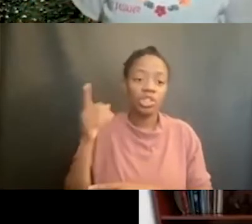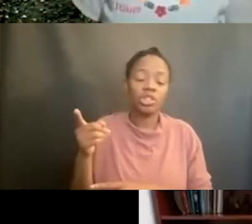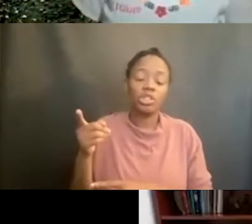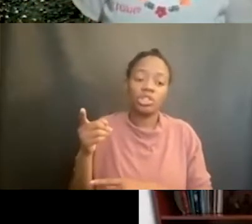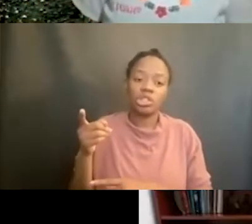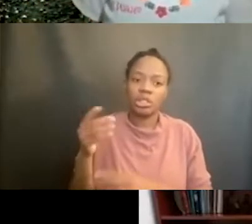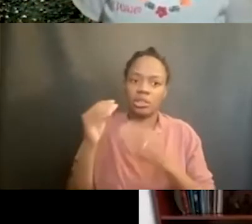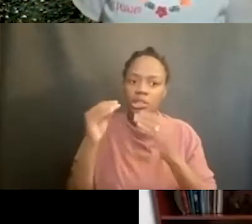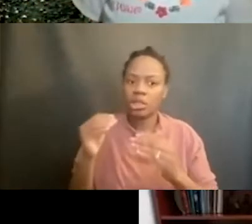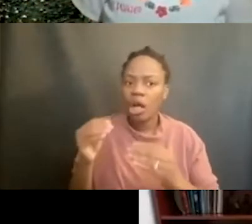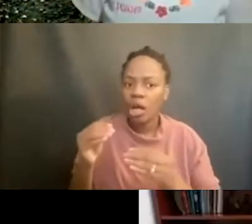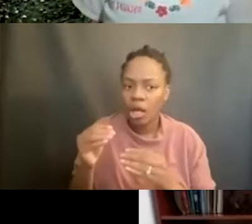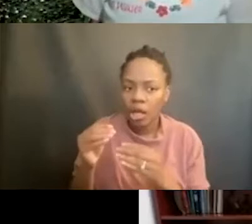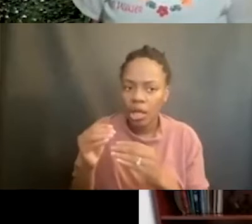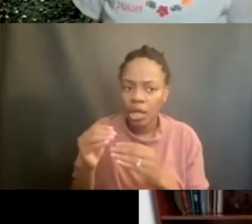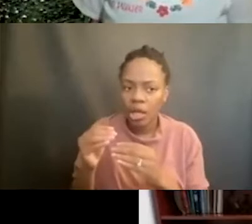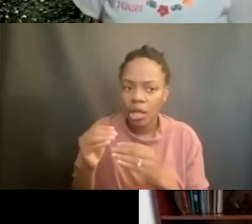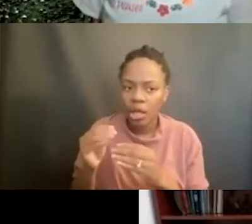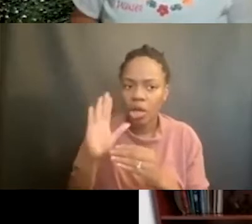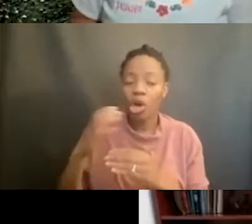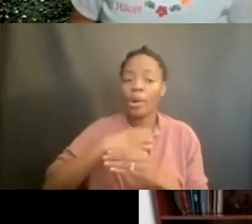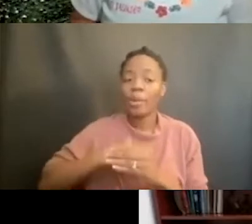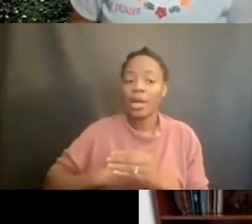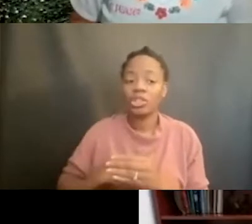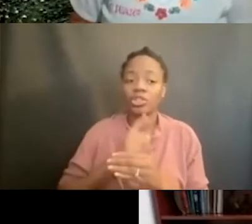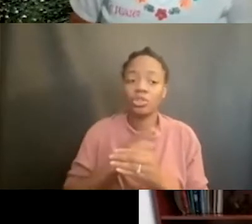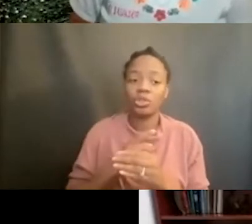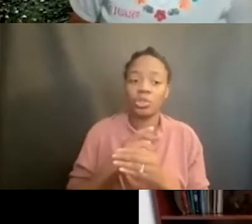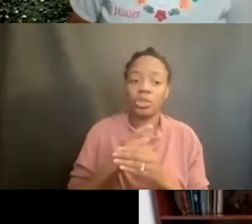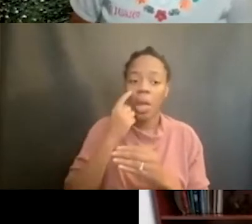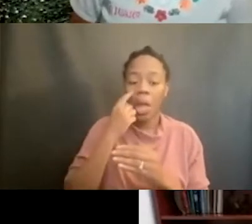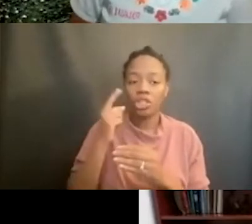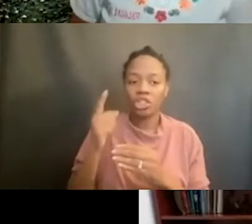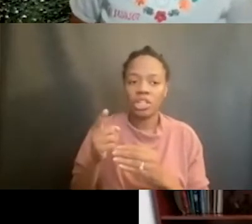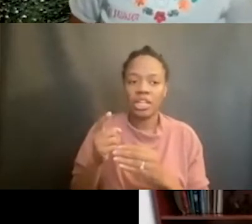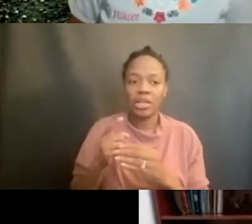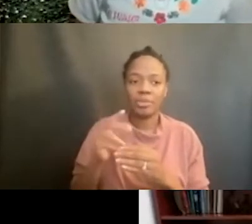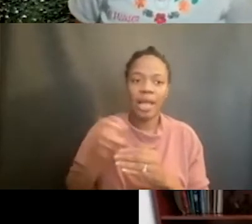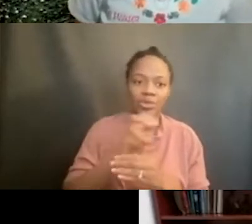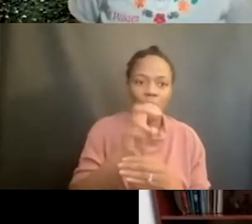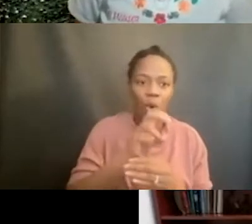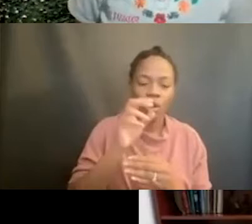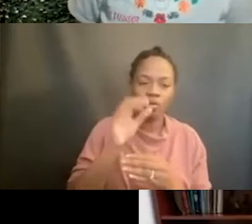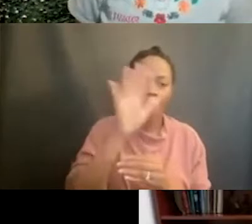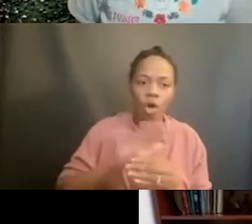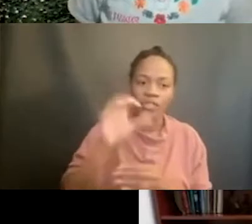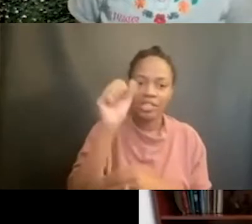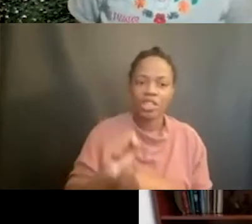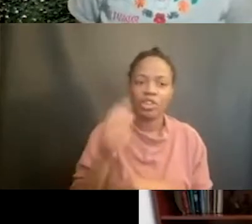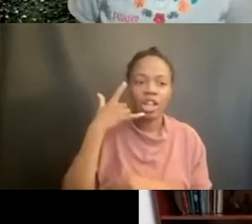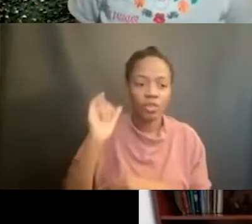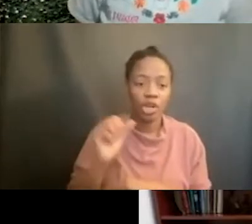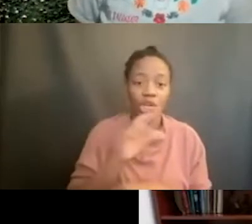reporting. Her passion in truth and justice have allowed her to report and explore all over Southern California, the US and